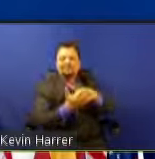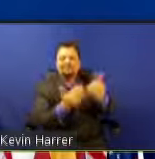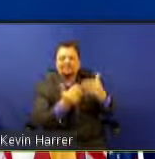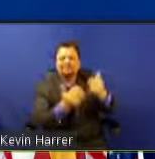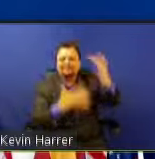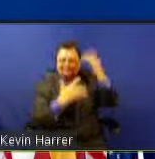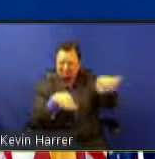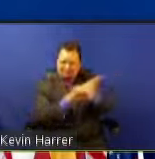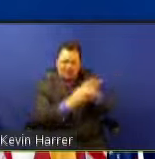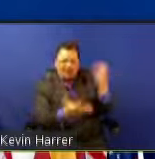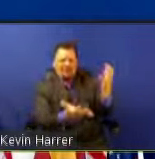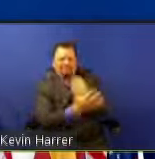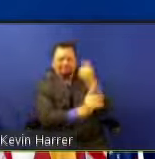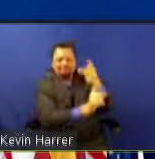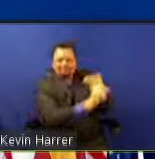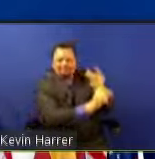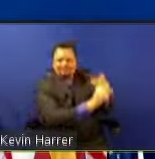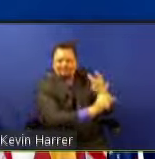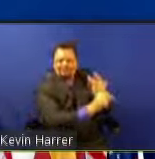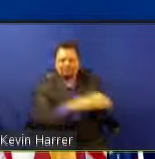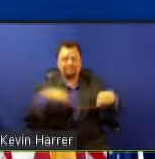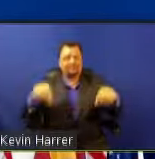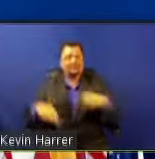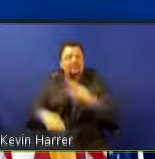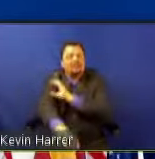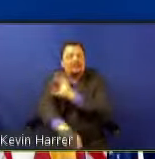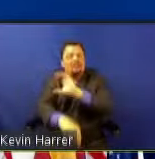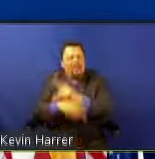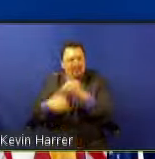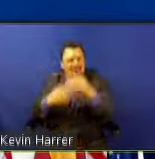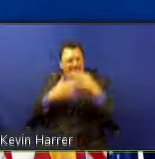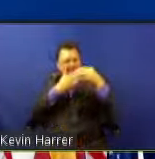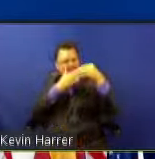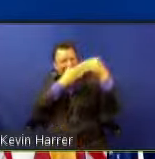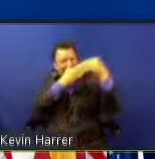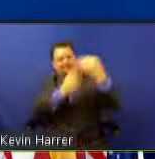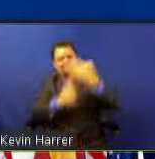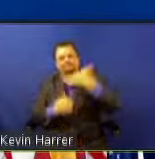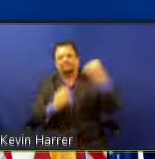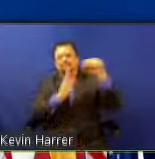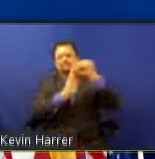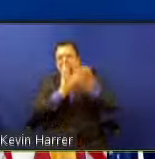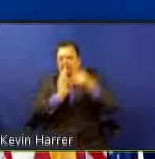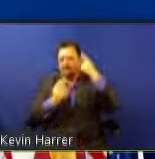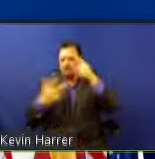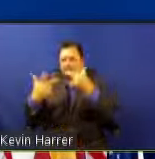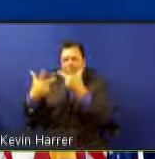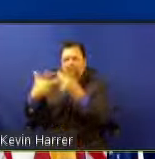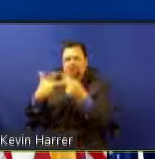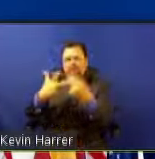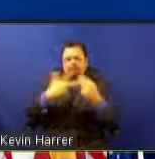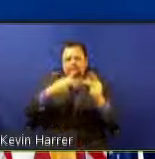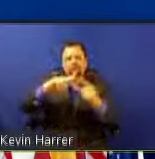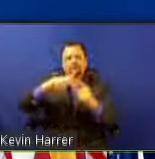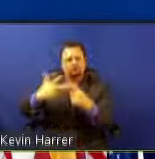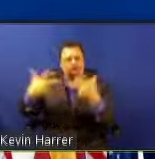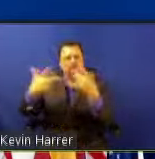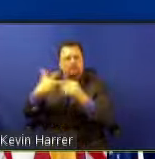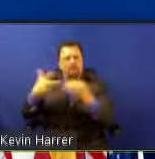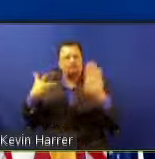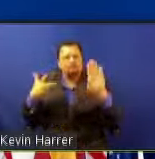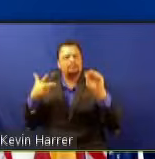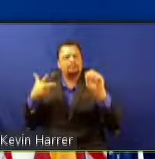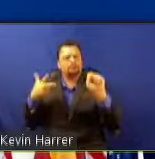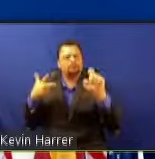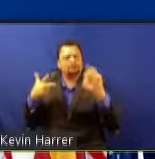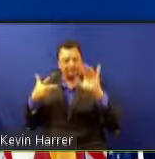the highly effective booster, which will do two things. On the personal level, help provide another 5-10% of protection for those who need it,